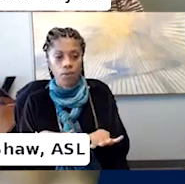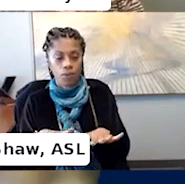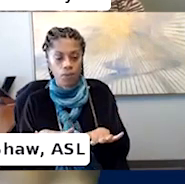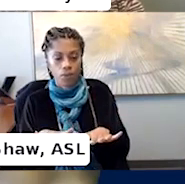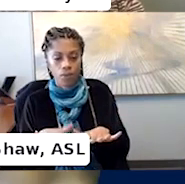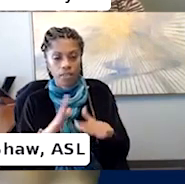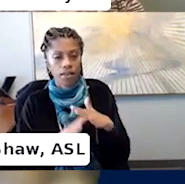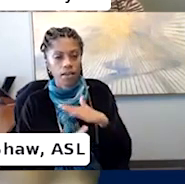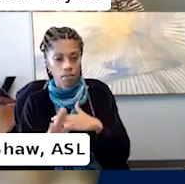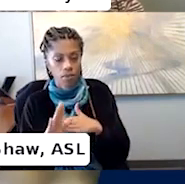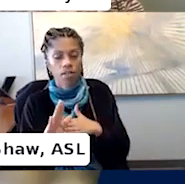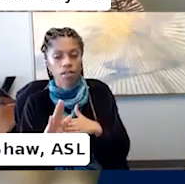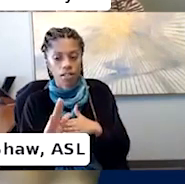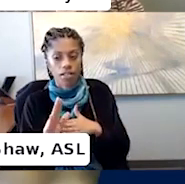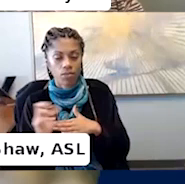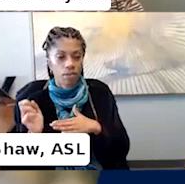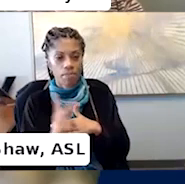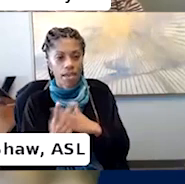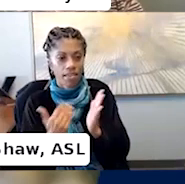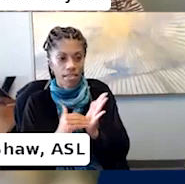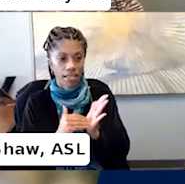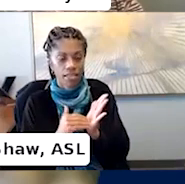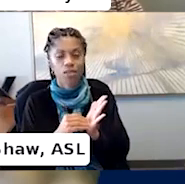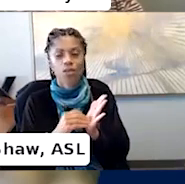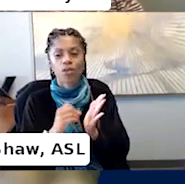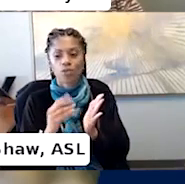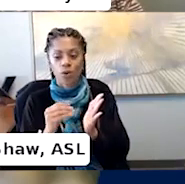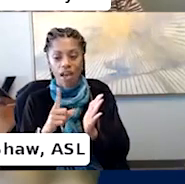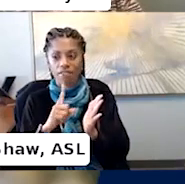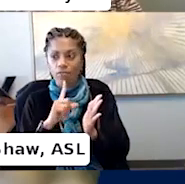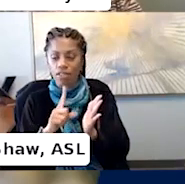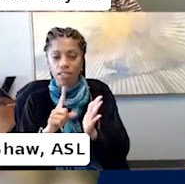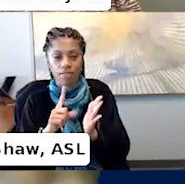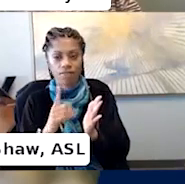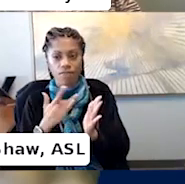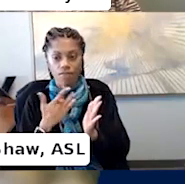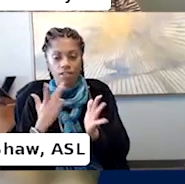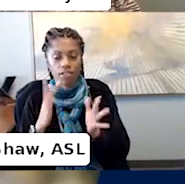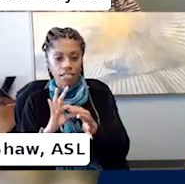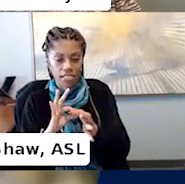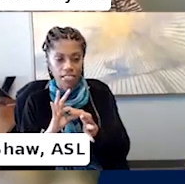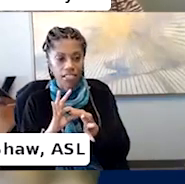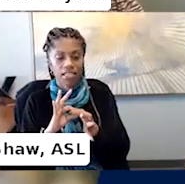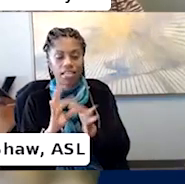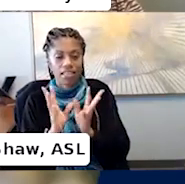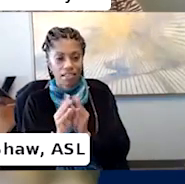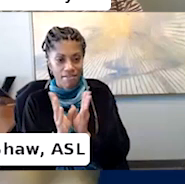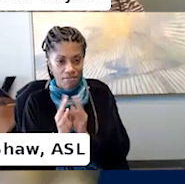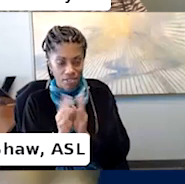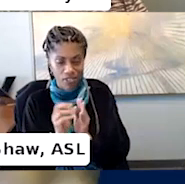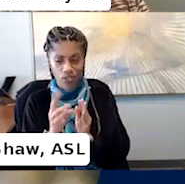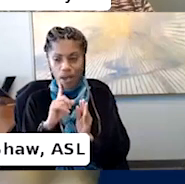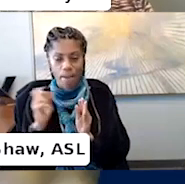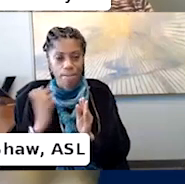conference, and so being community is really something that I've been looking forward to. So there you have it. Okay, looking forward to getting to this ethical